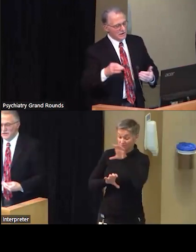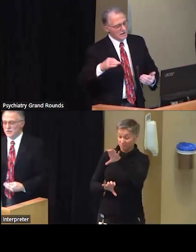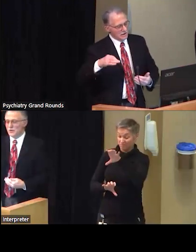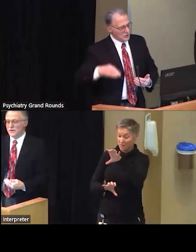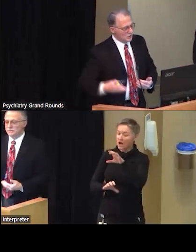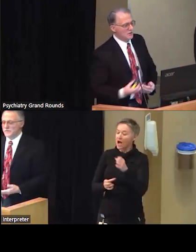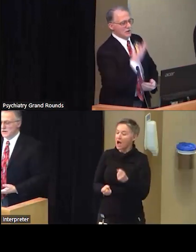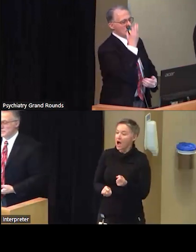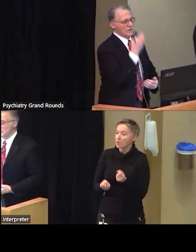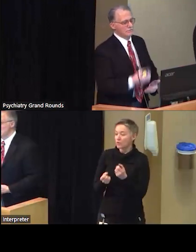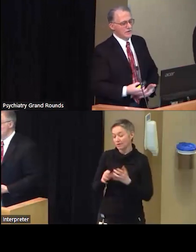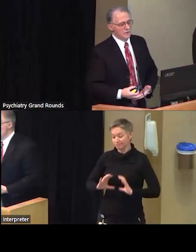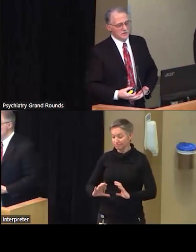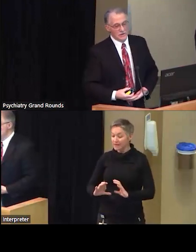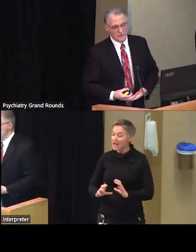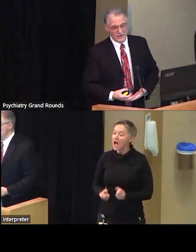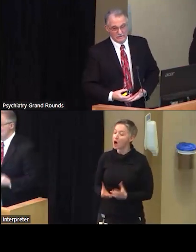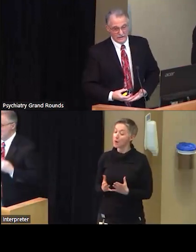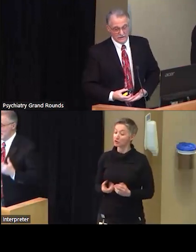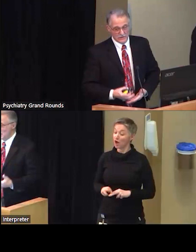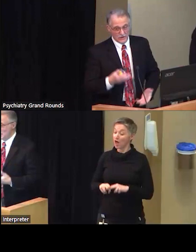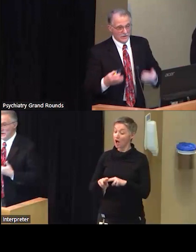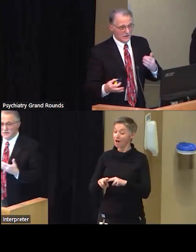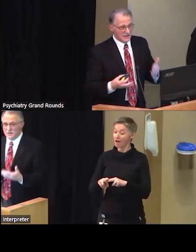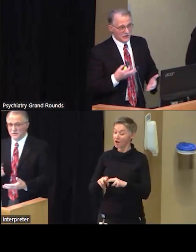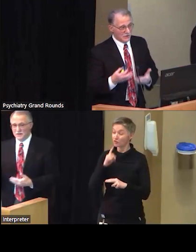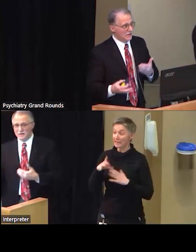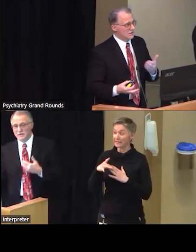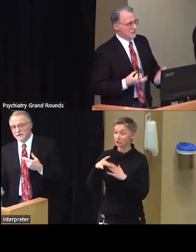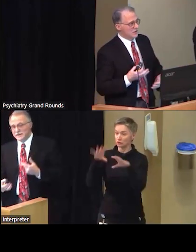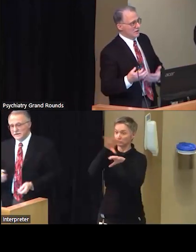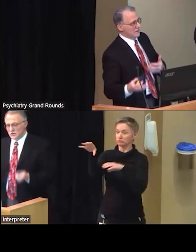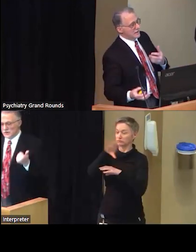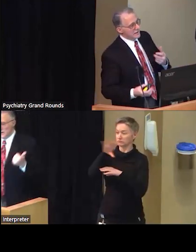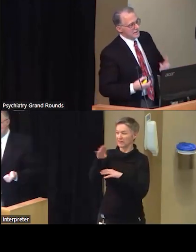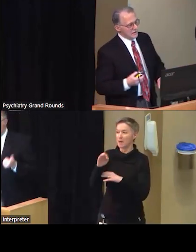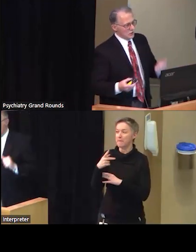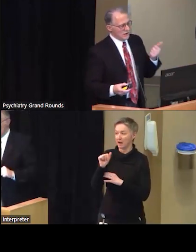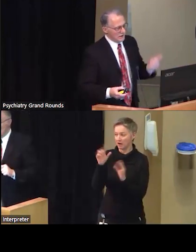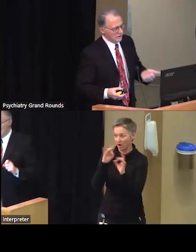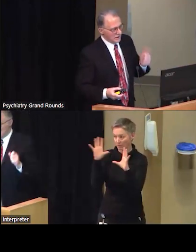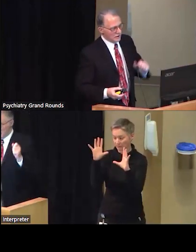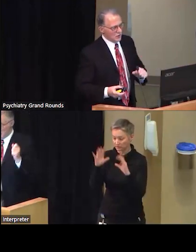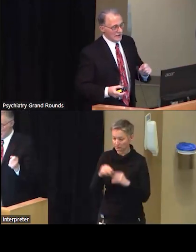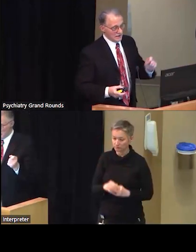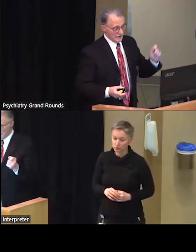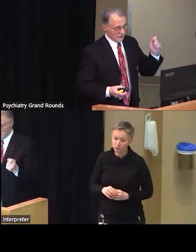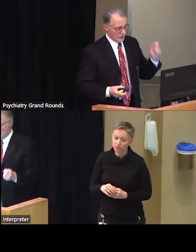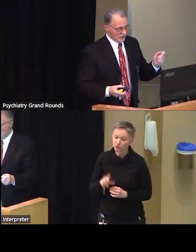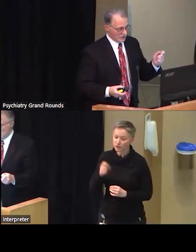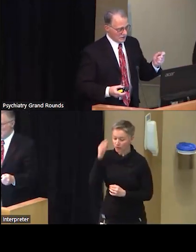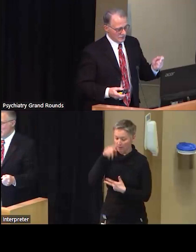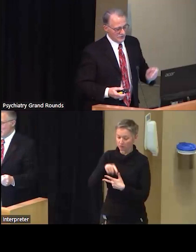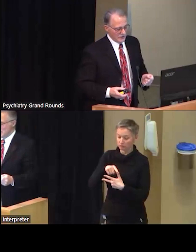together contribute to going upstream to mega violence? What are the conditions? We have to start thinking in three ways,